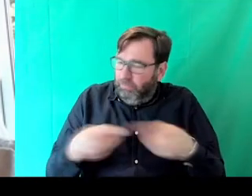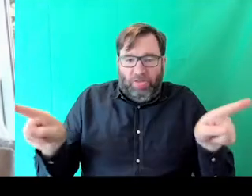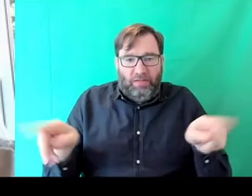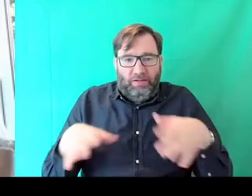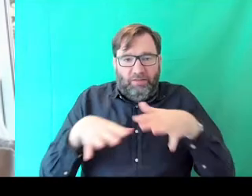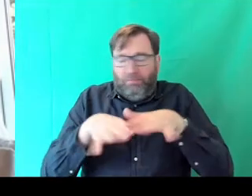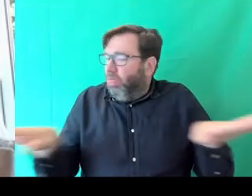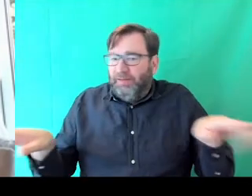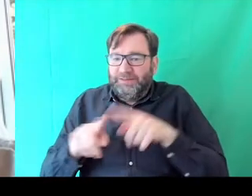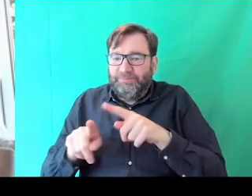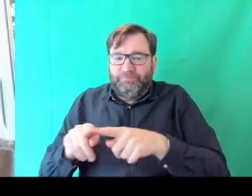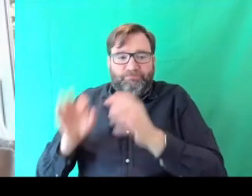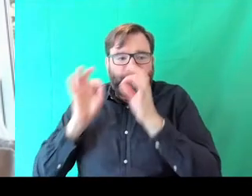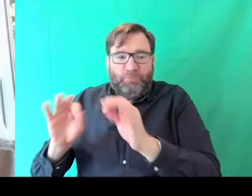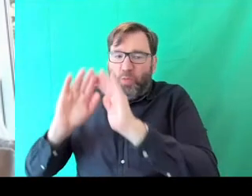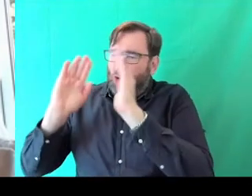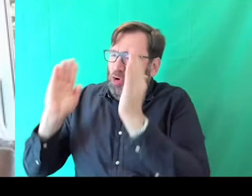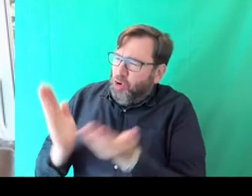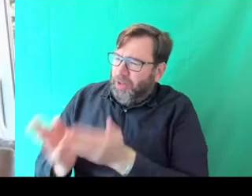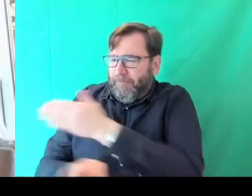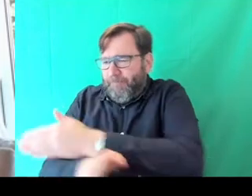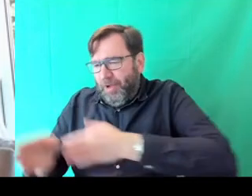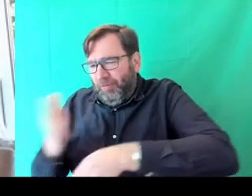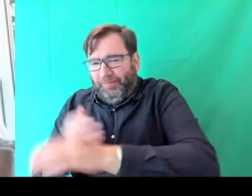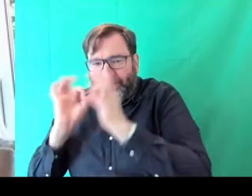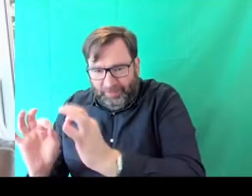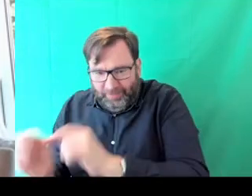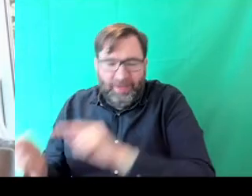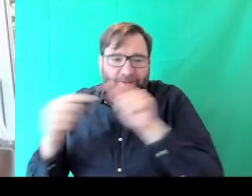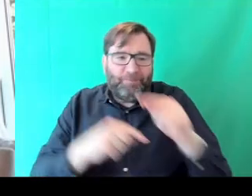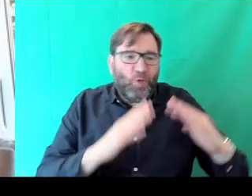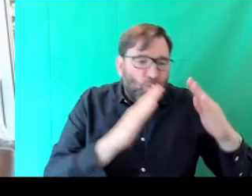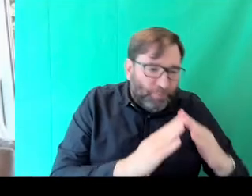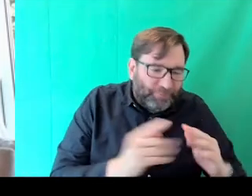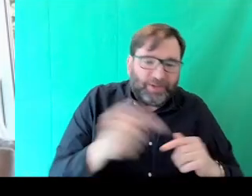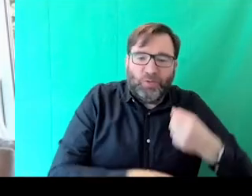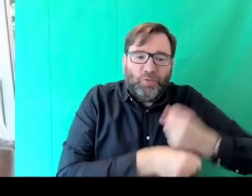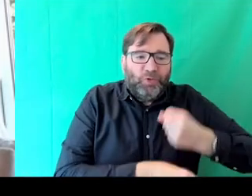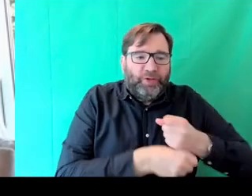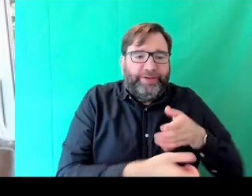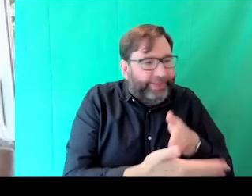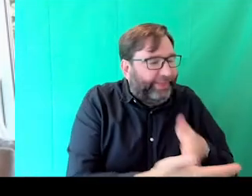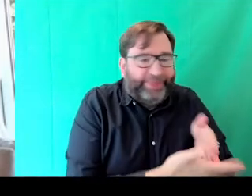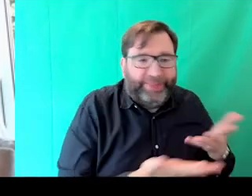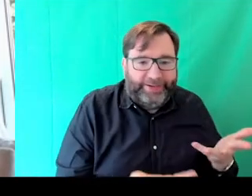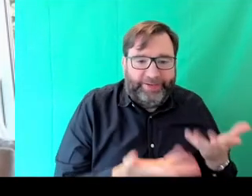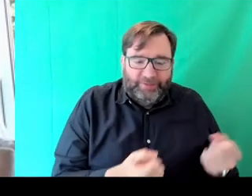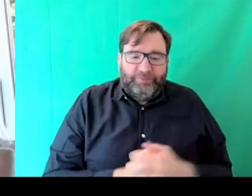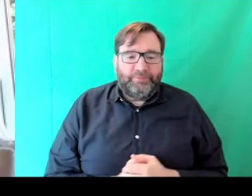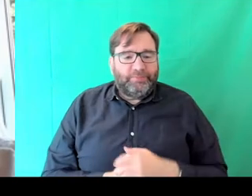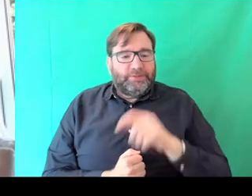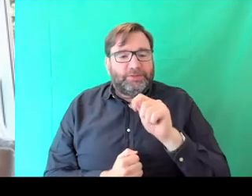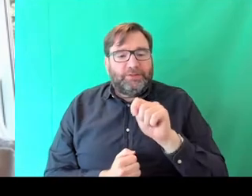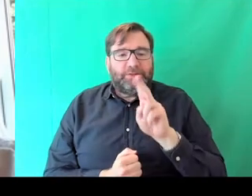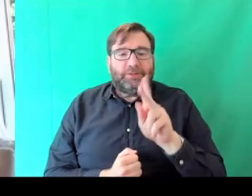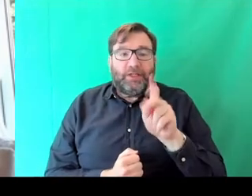is that understanding that this is a movement and it's going to take time. We have to have these